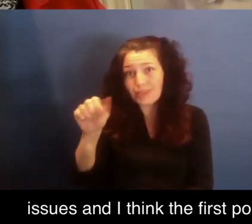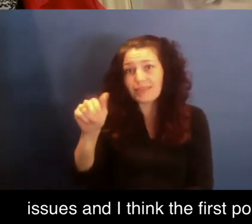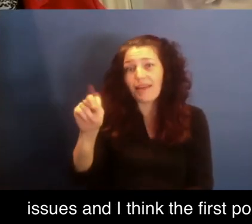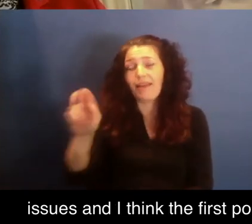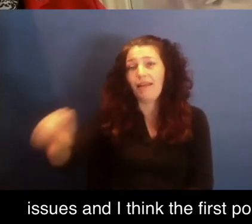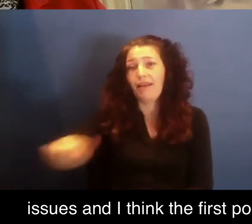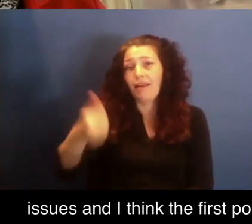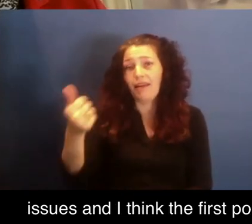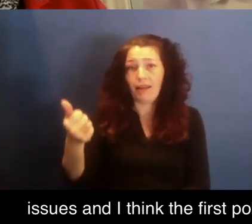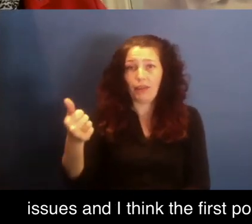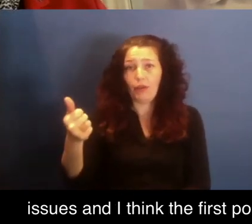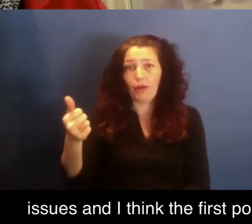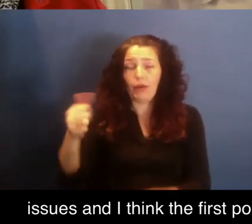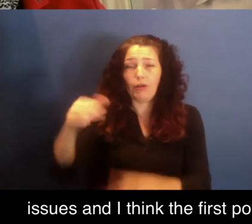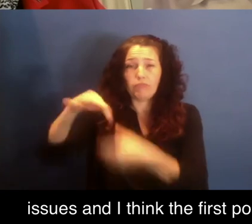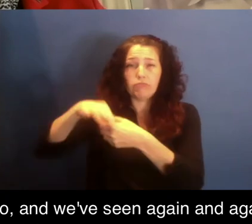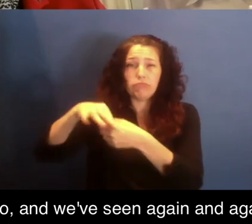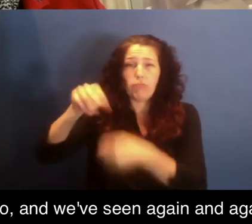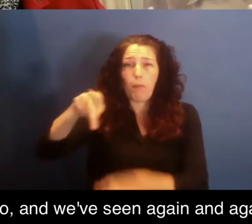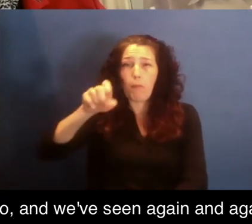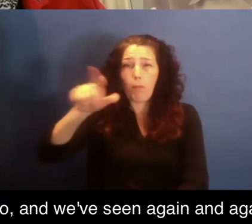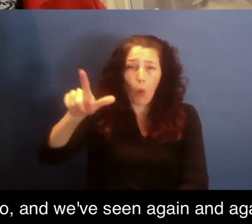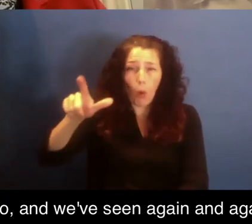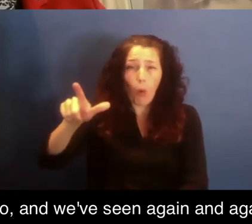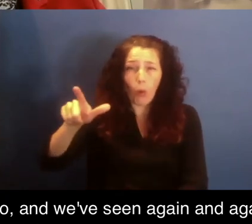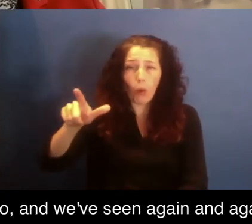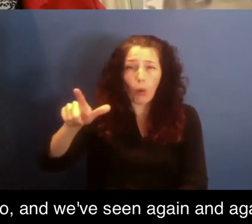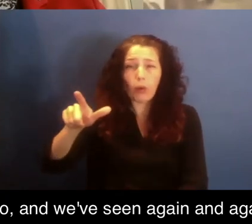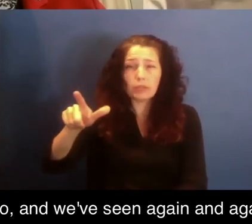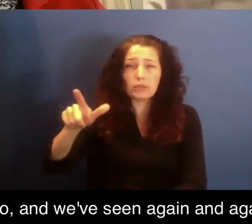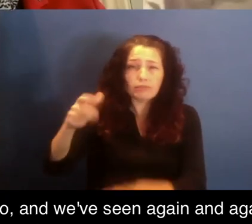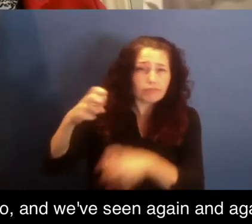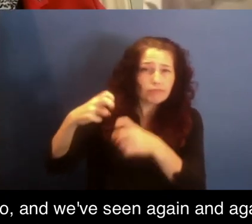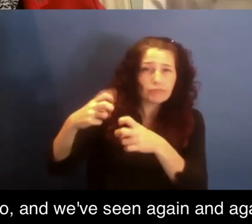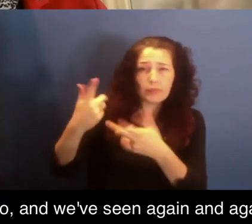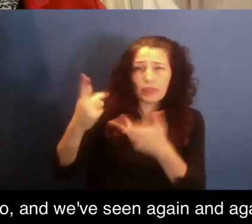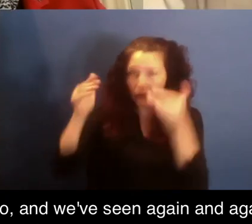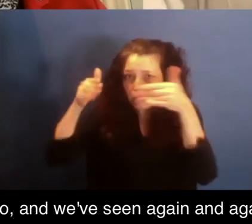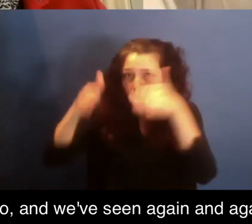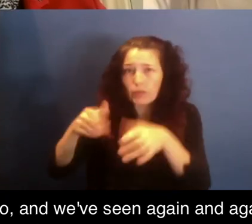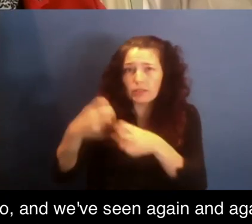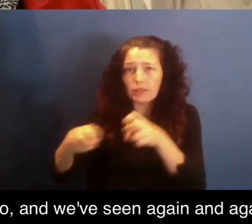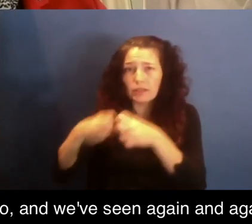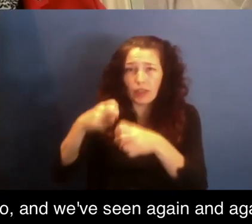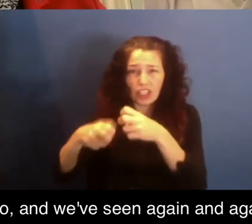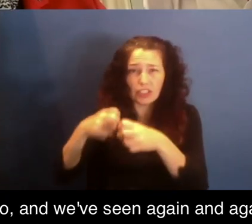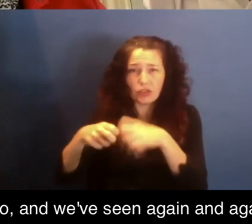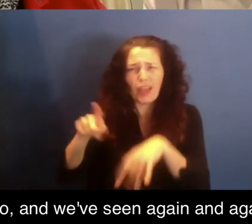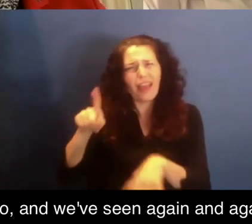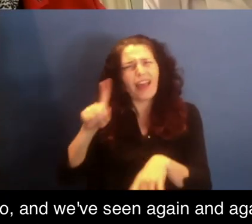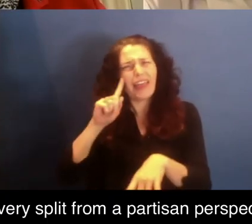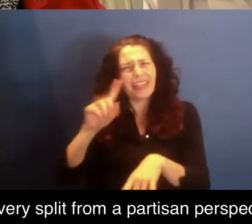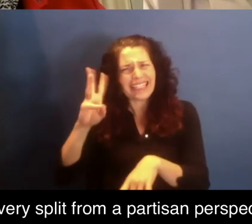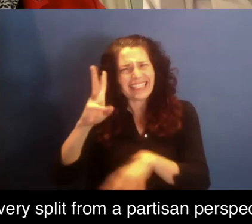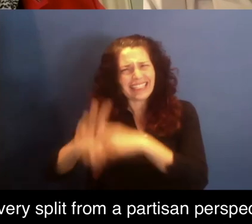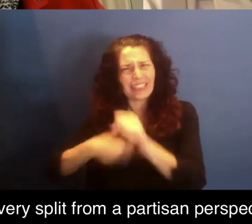first poll you did with us is probably six years ago. And we've seen again and again and again, that the disability community was very split